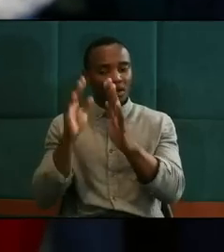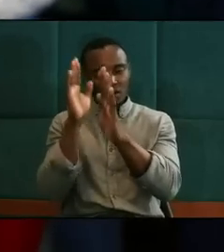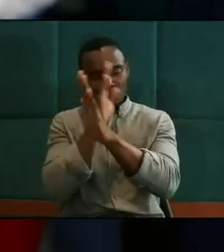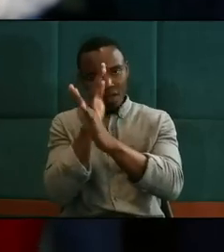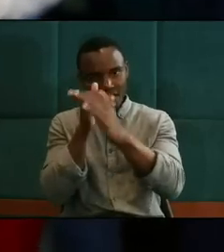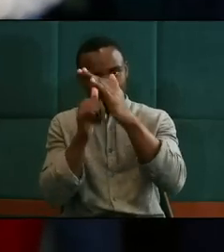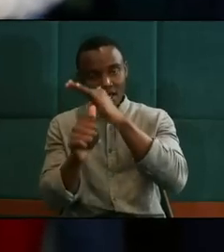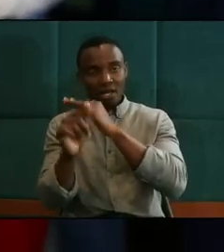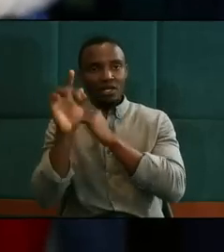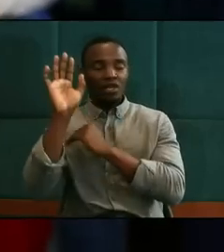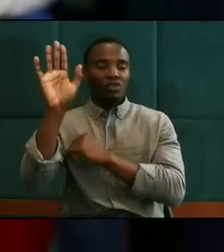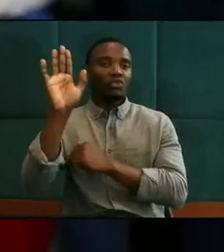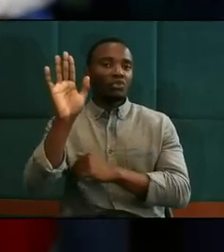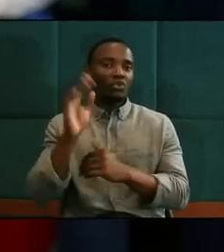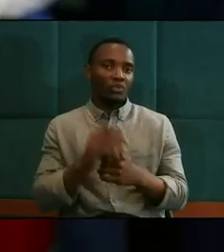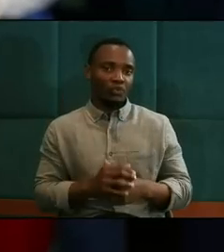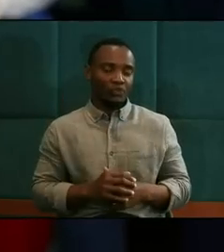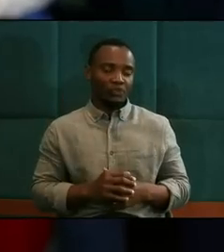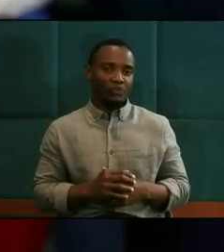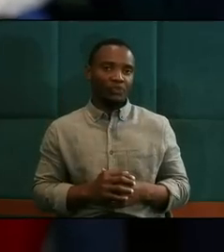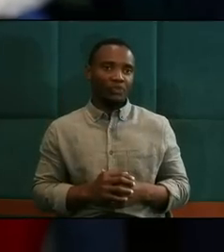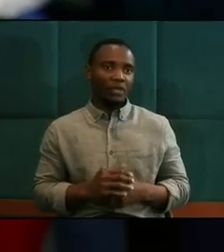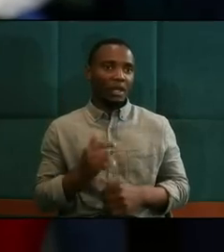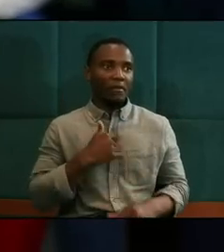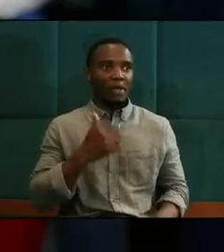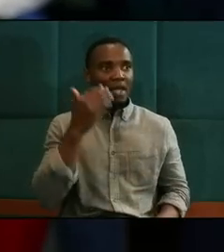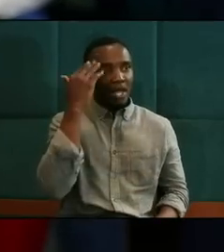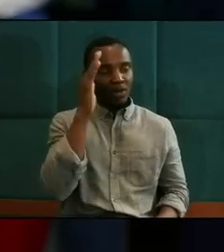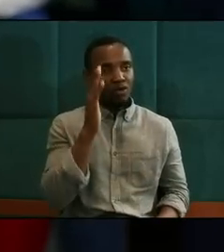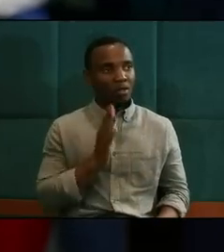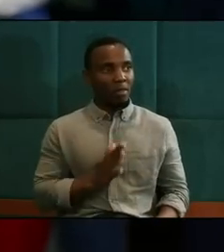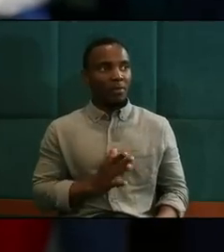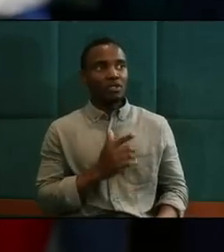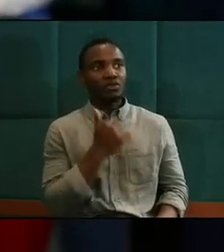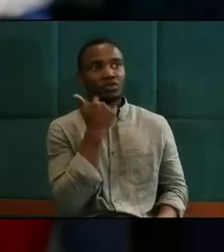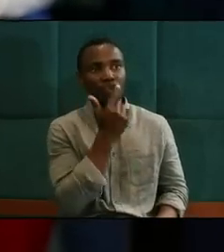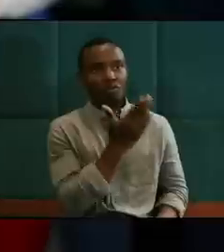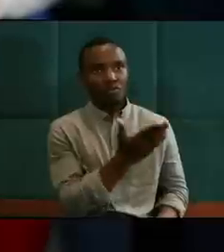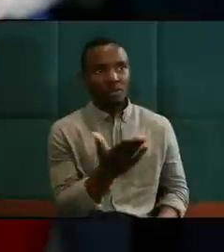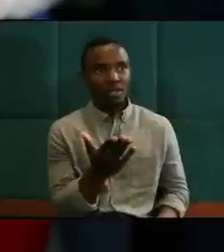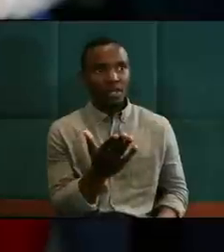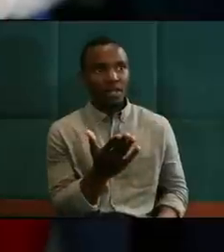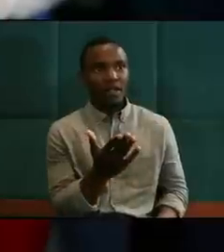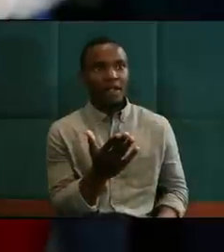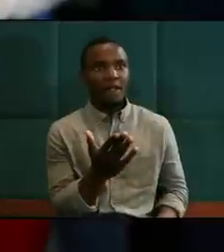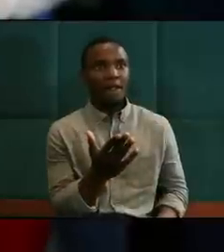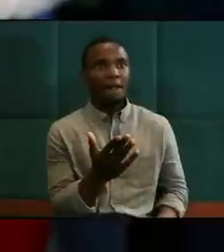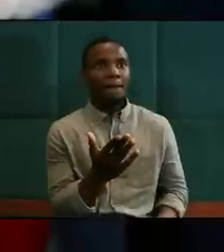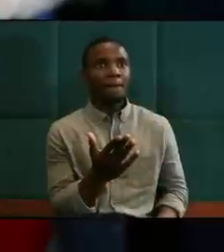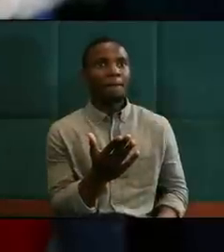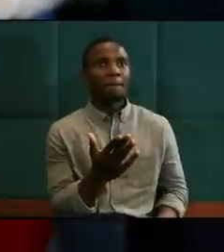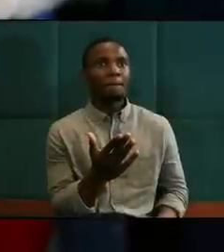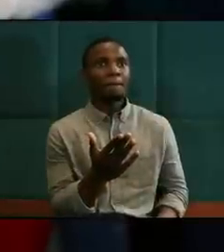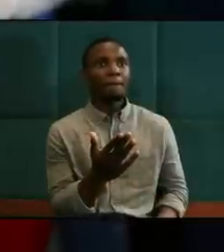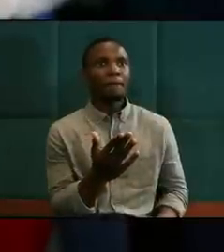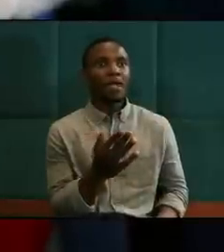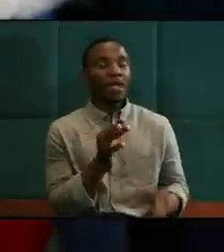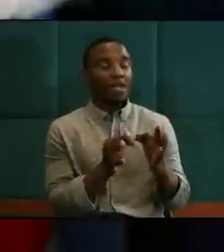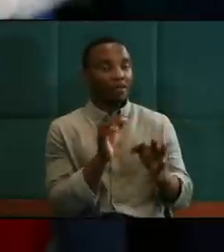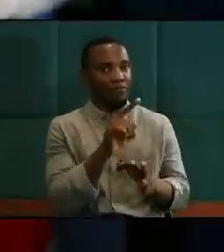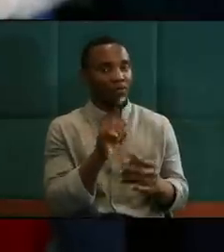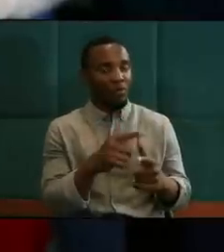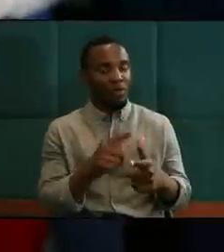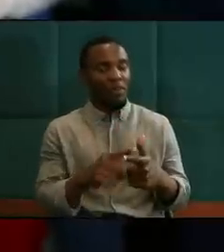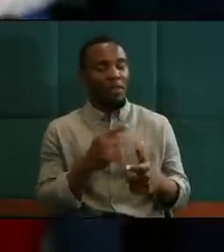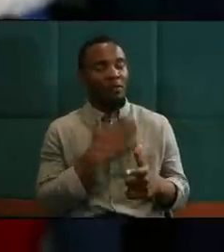shadow of your almighty wings. I don't know who that describes, but if that describes you, come, come, come. Because